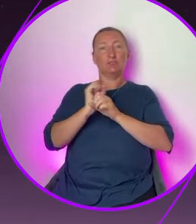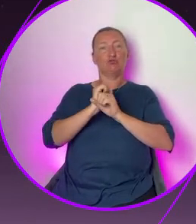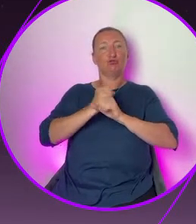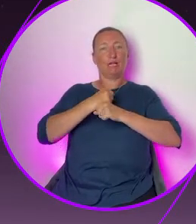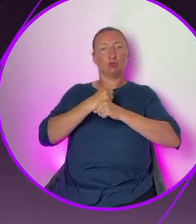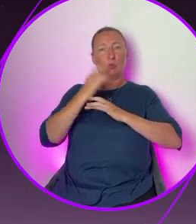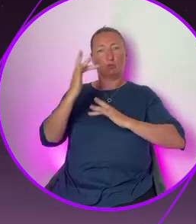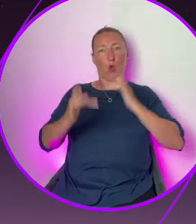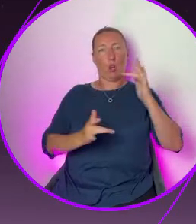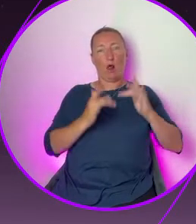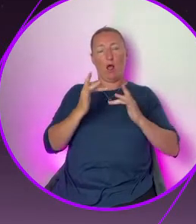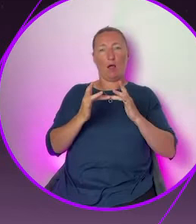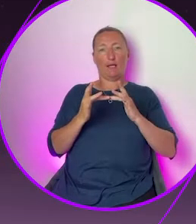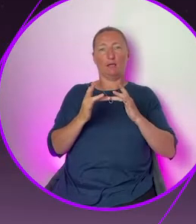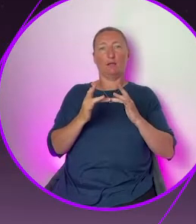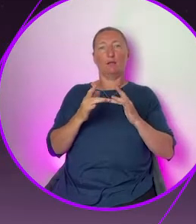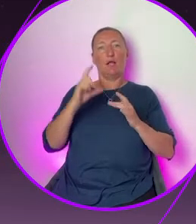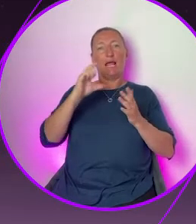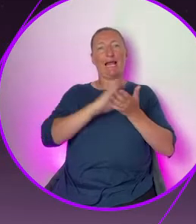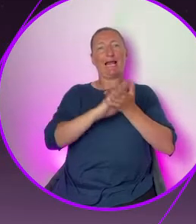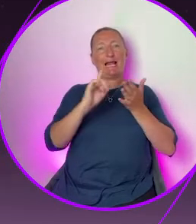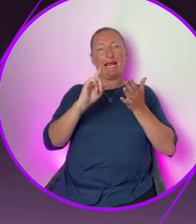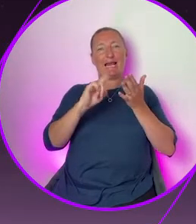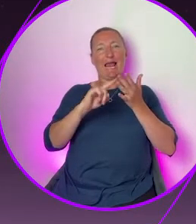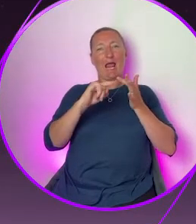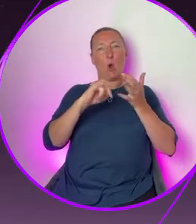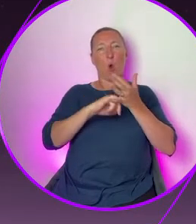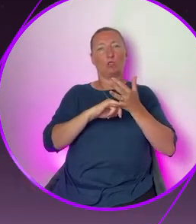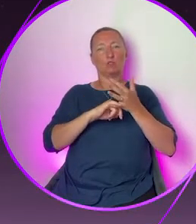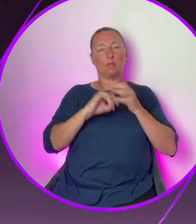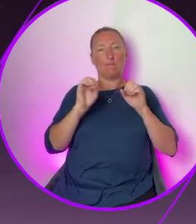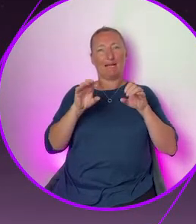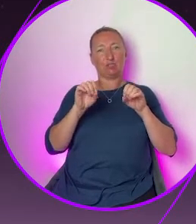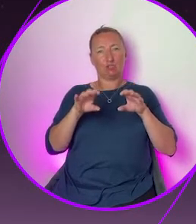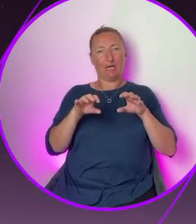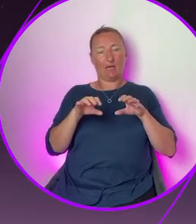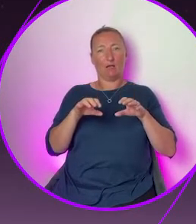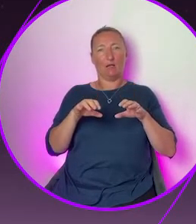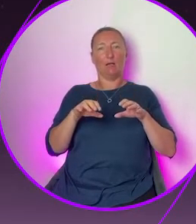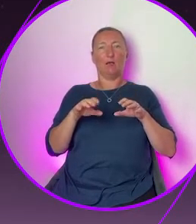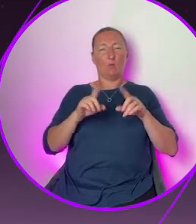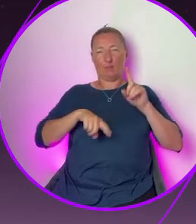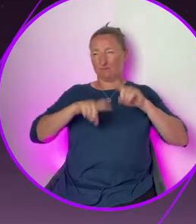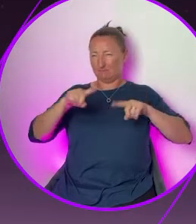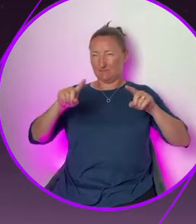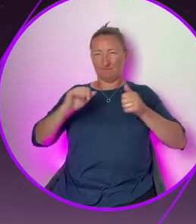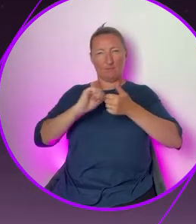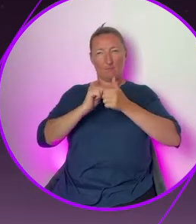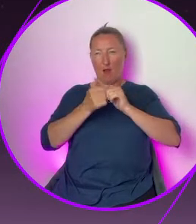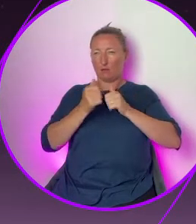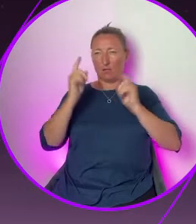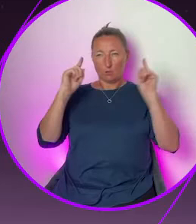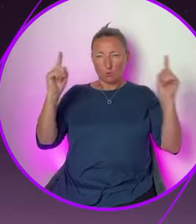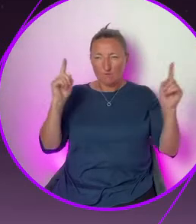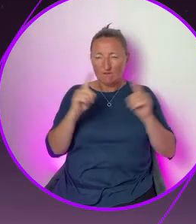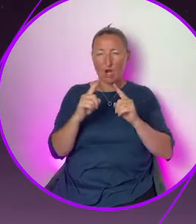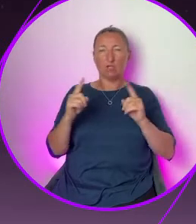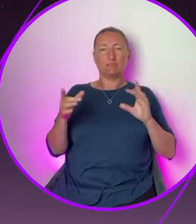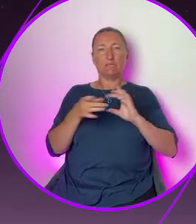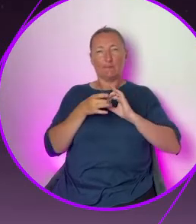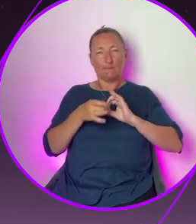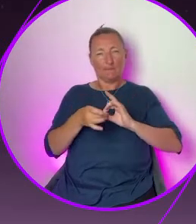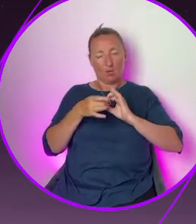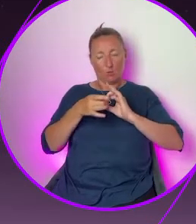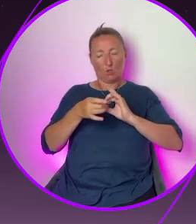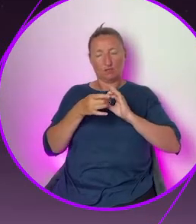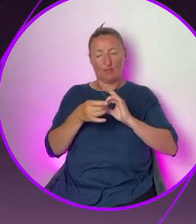online. It was produced by Chaos Magic, OMPS Social Club and D-Unit with a number of other partners, including university partners, and taking place in